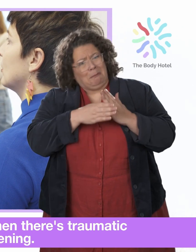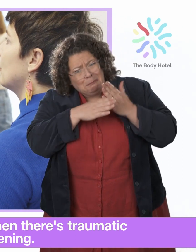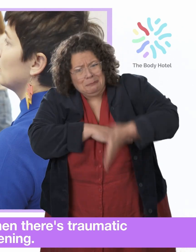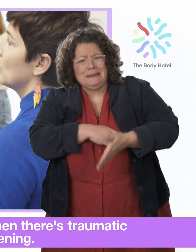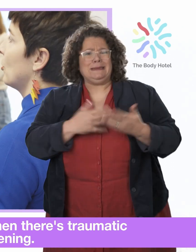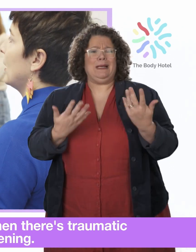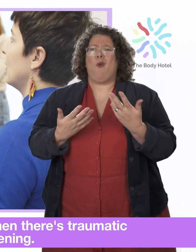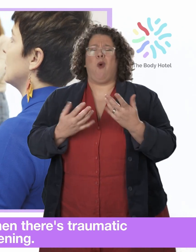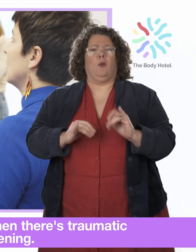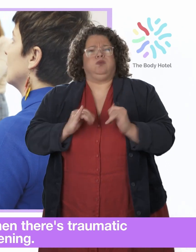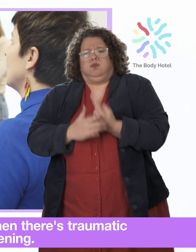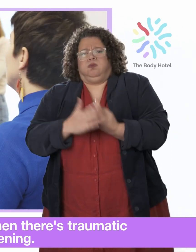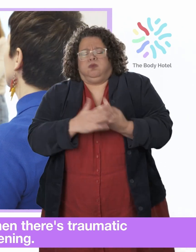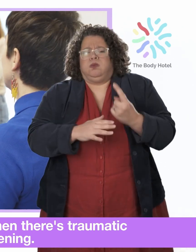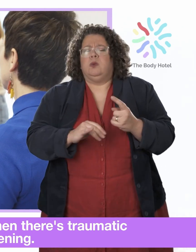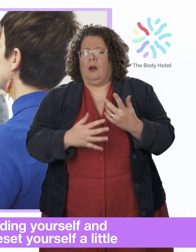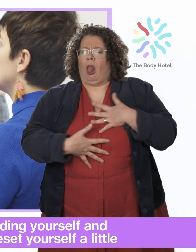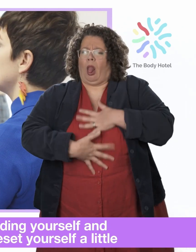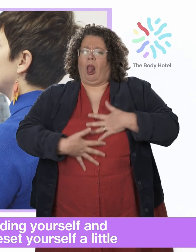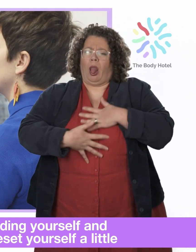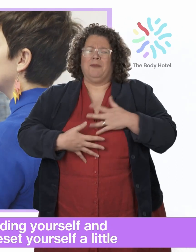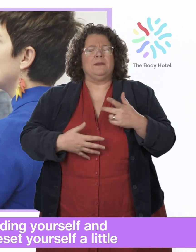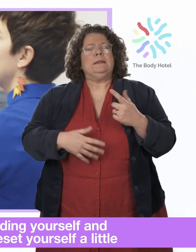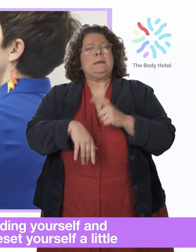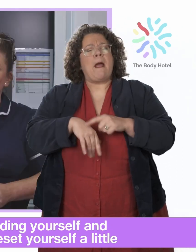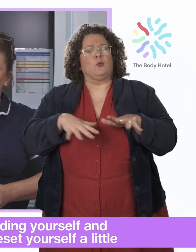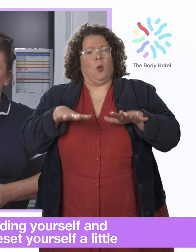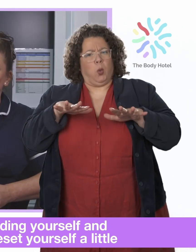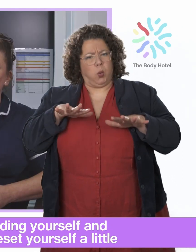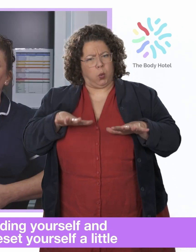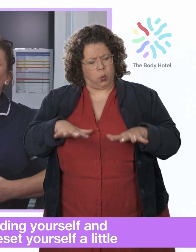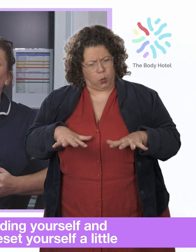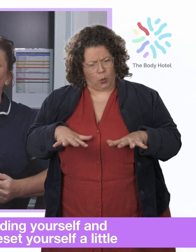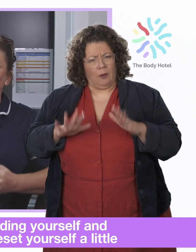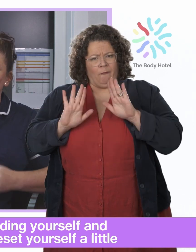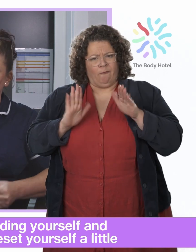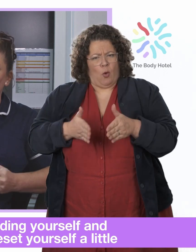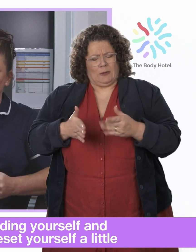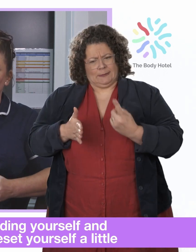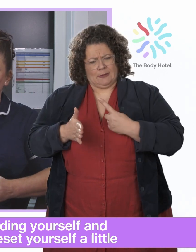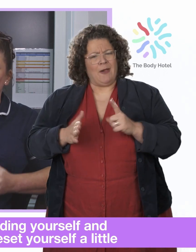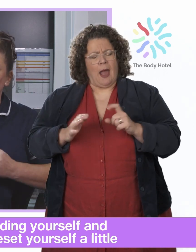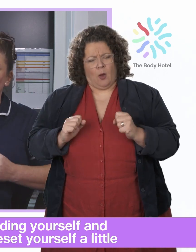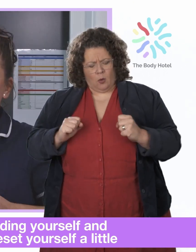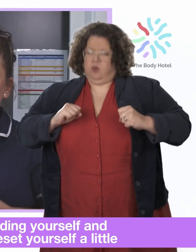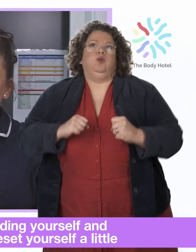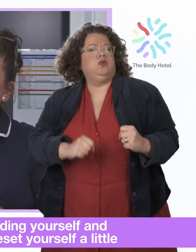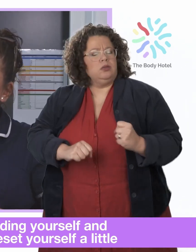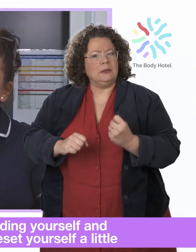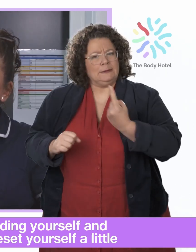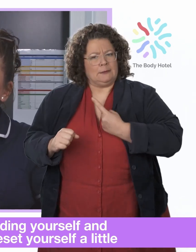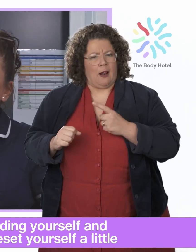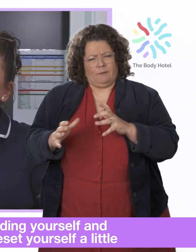busy or when there's traumatic things happening. So it is just about grounding yourself and being able to focus and